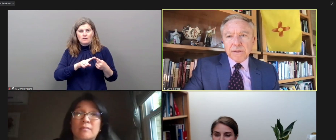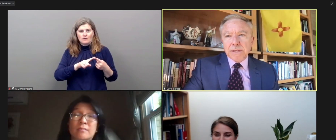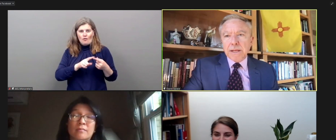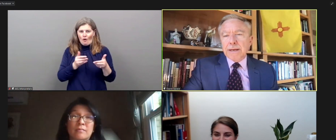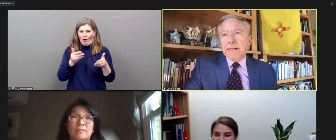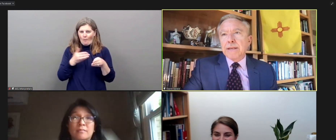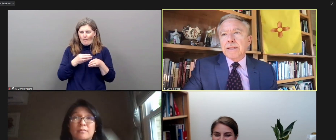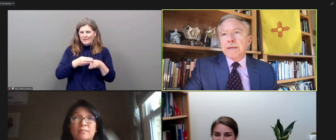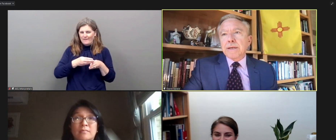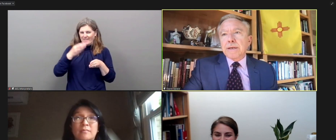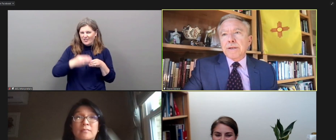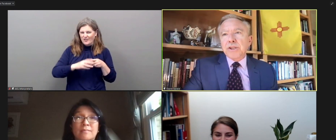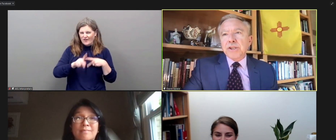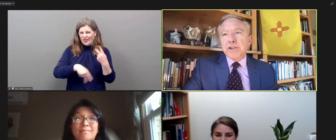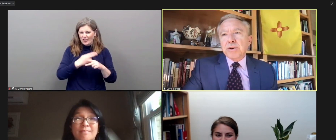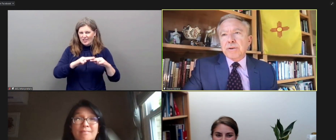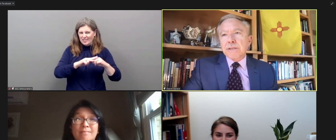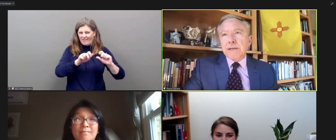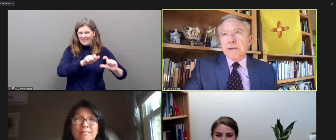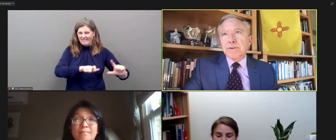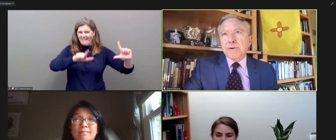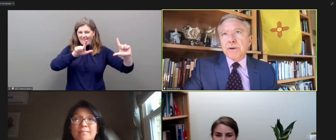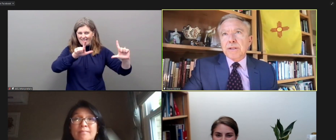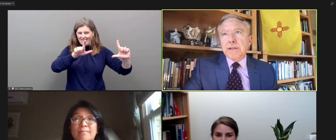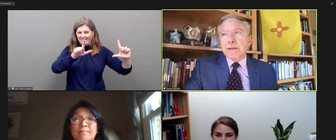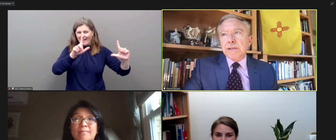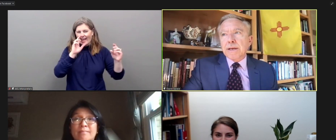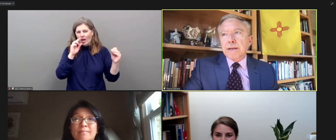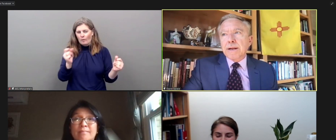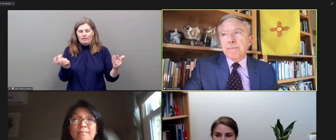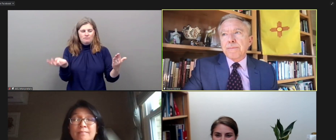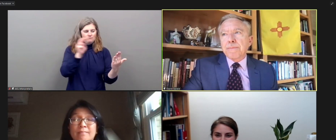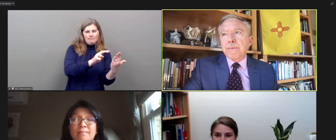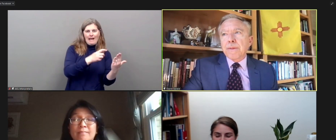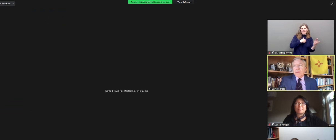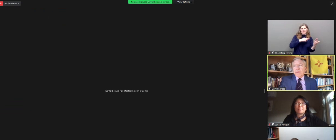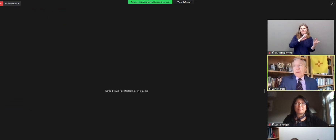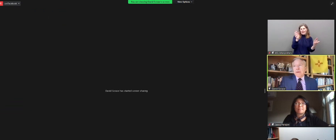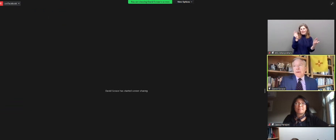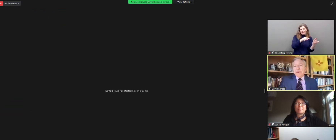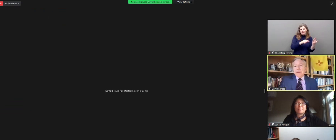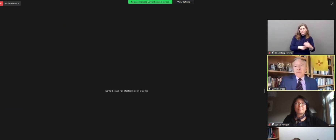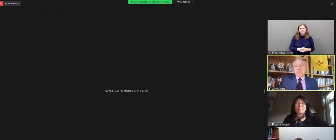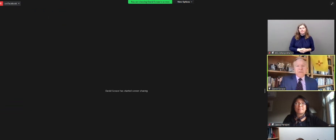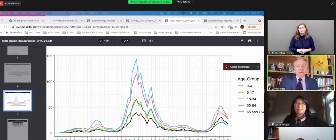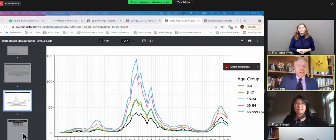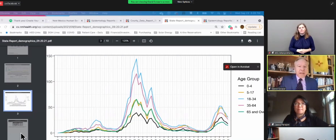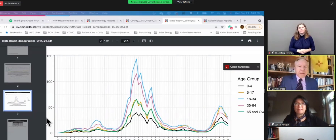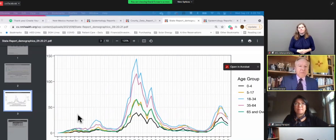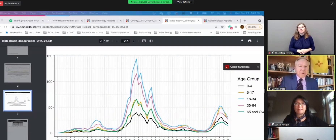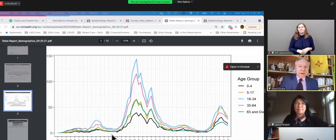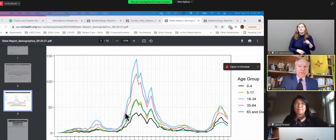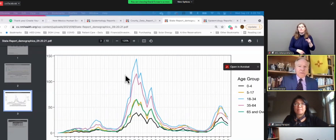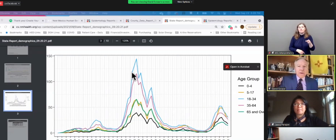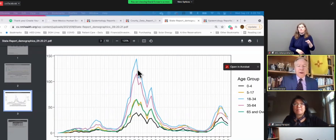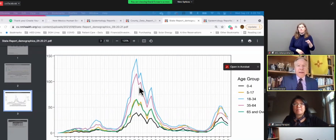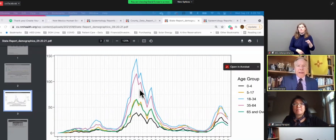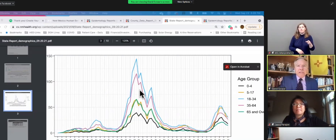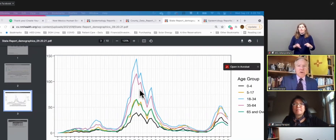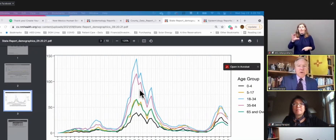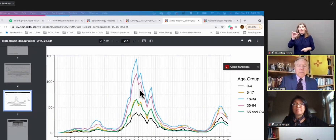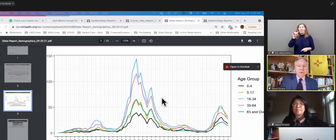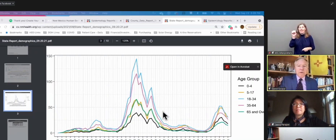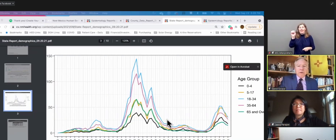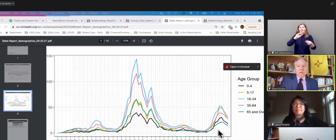version of the slide she showed, because I can do it quickly because I had it up. And this is the case rates by